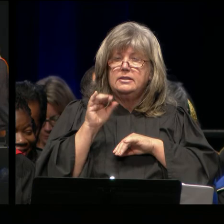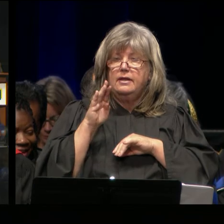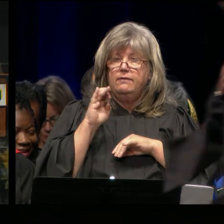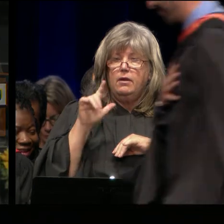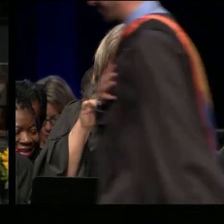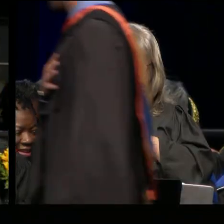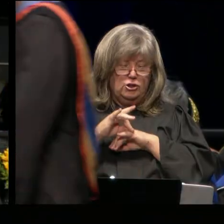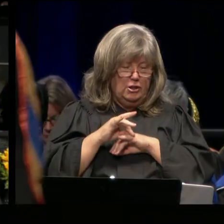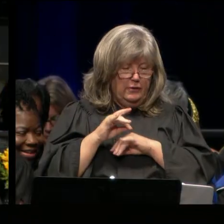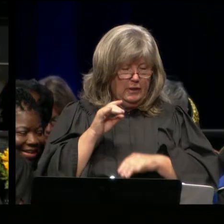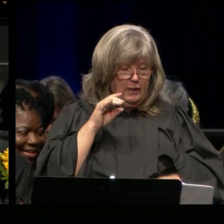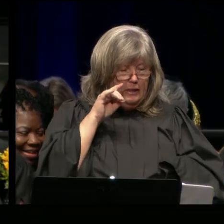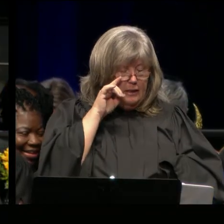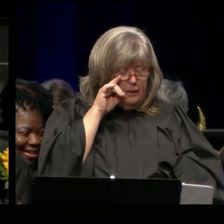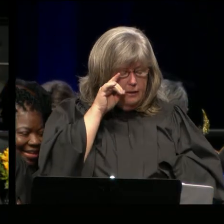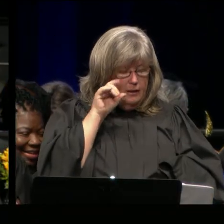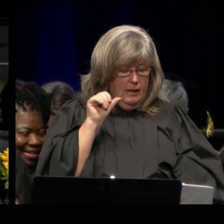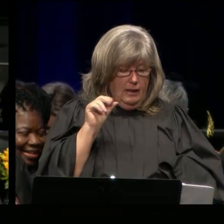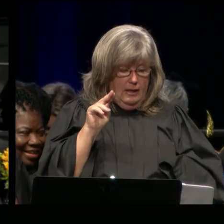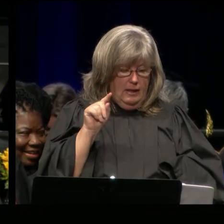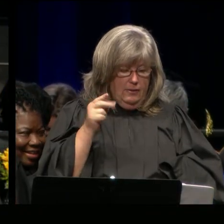Anthony Aljalk.